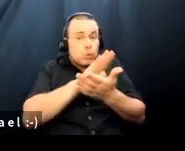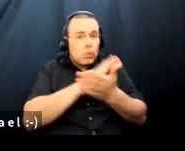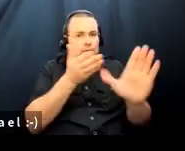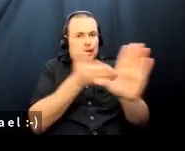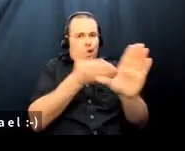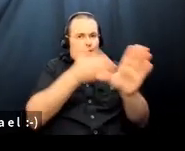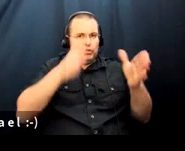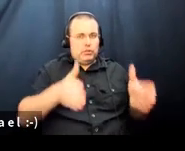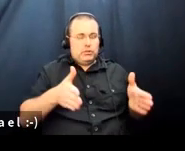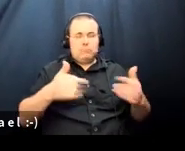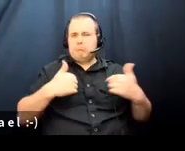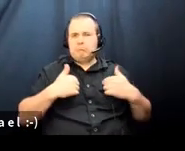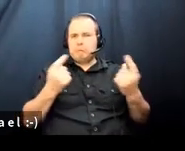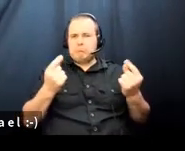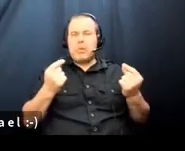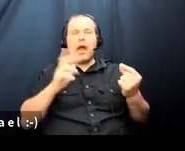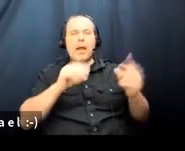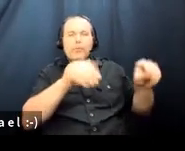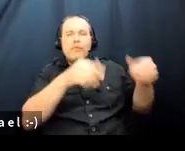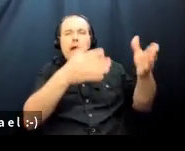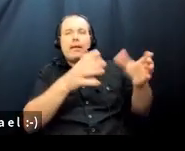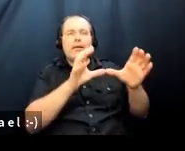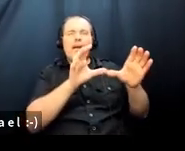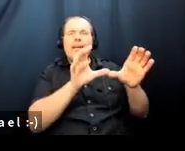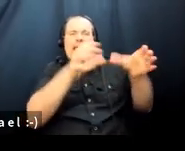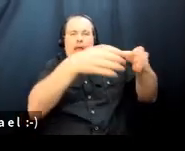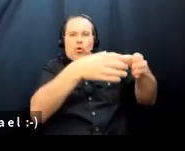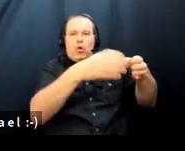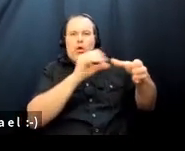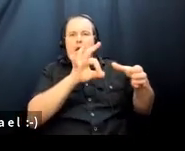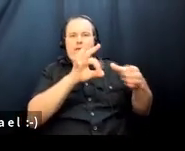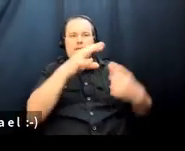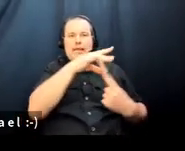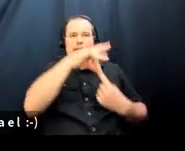I provide a category of exceptionality.